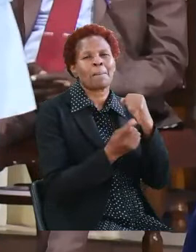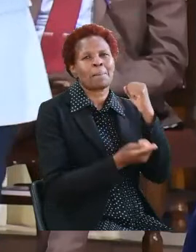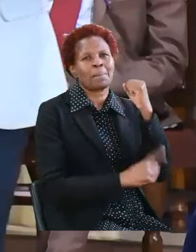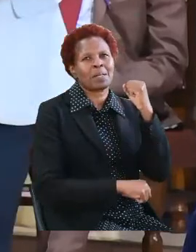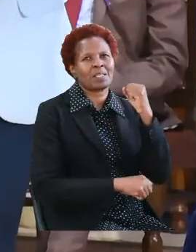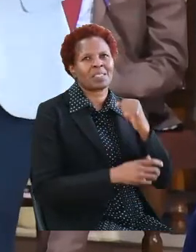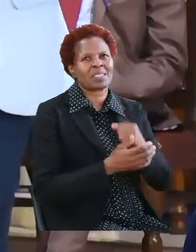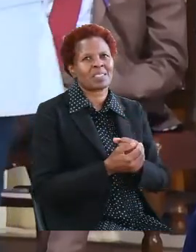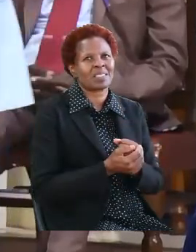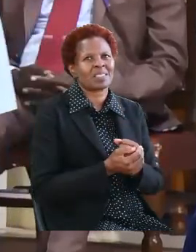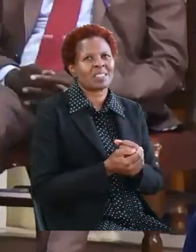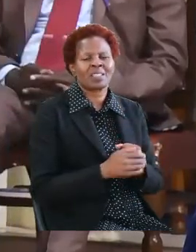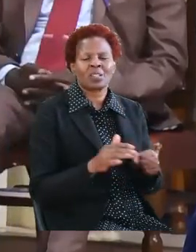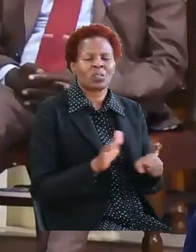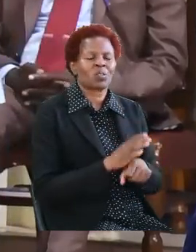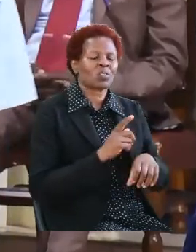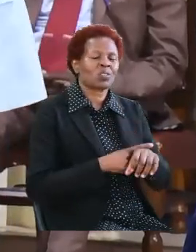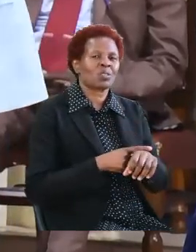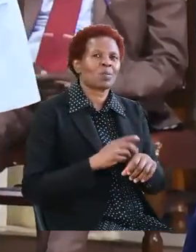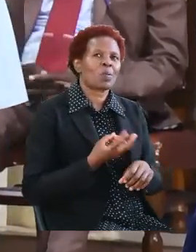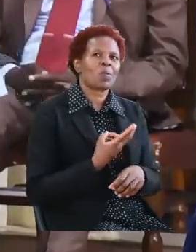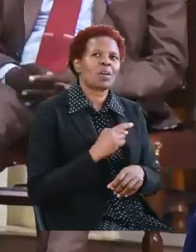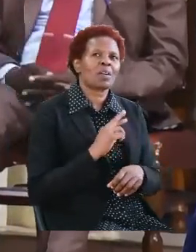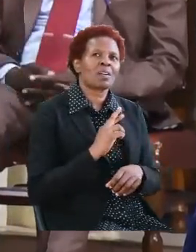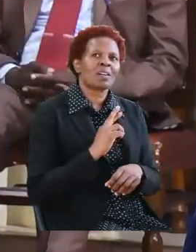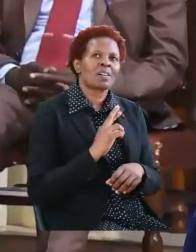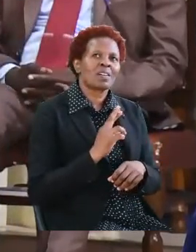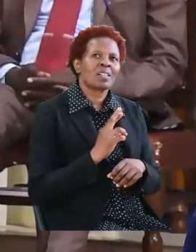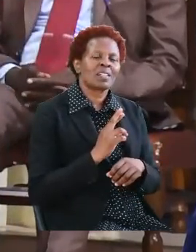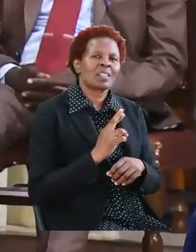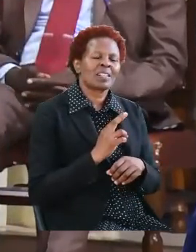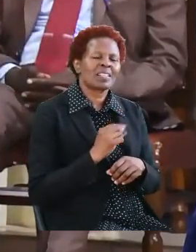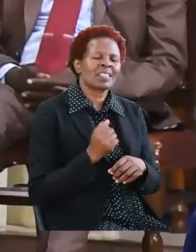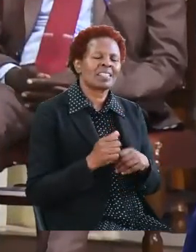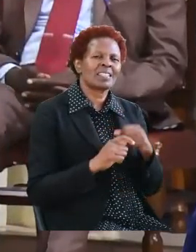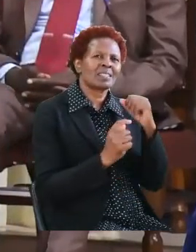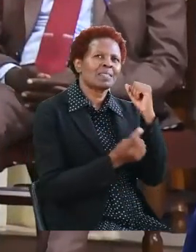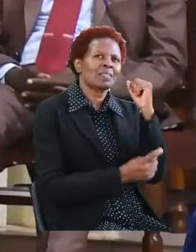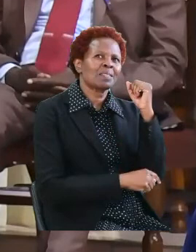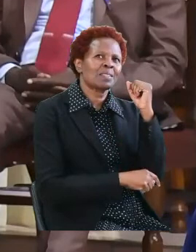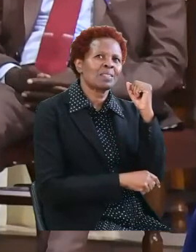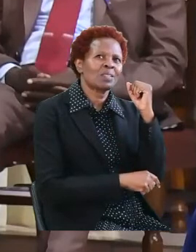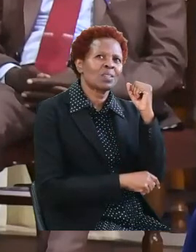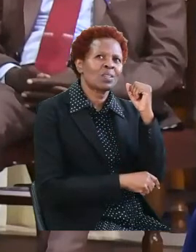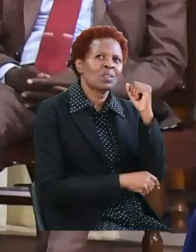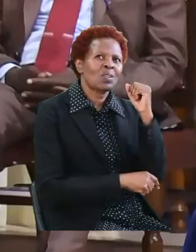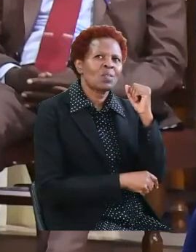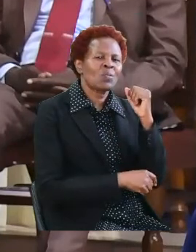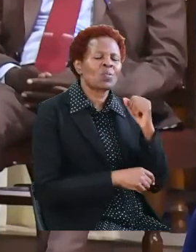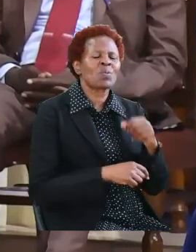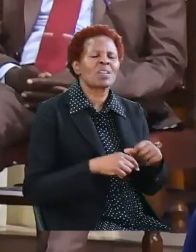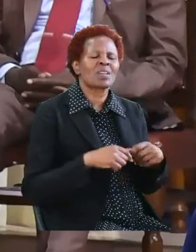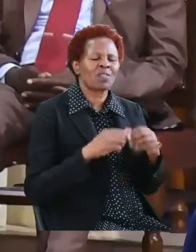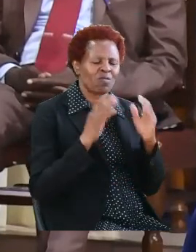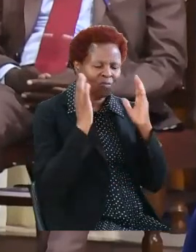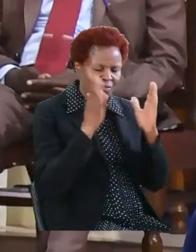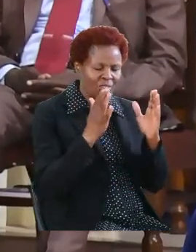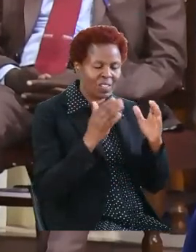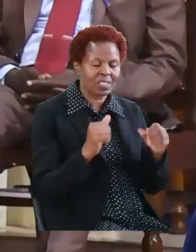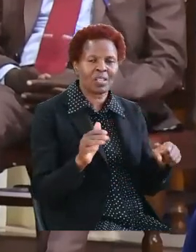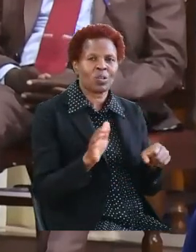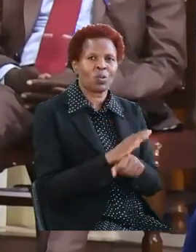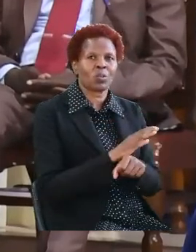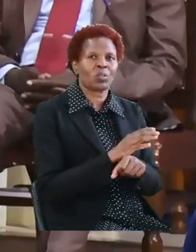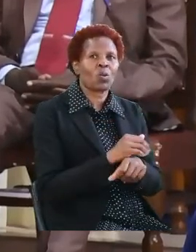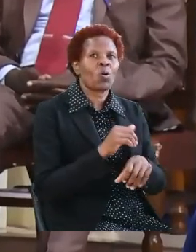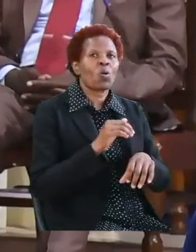know, and many times we get into this temptation. We want to concentrate so much on what